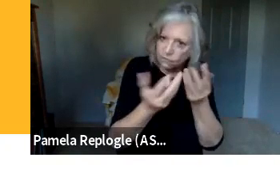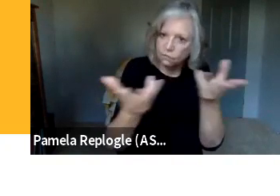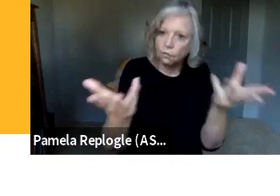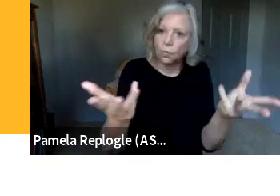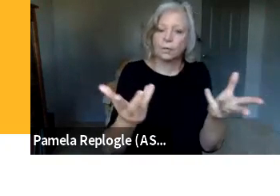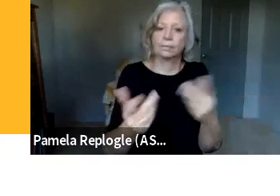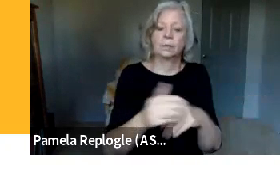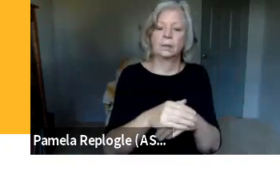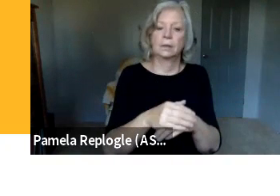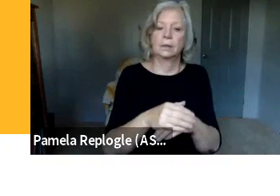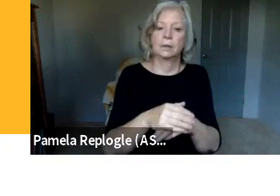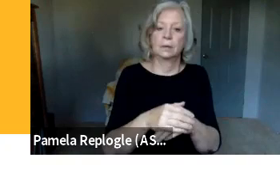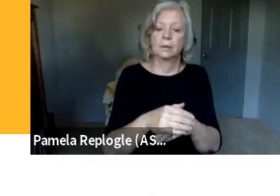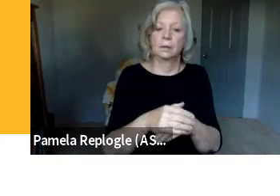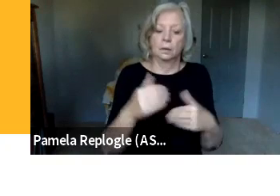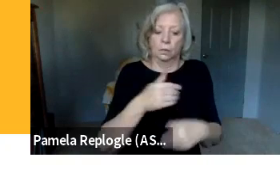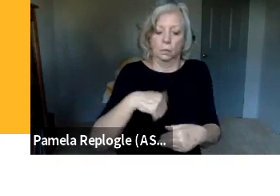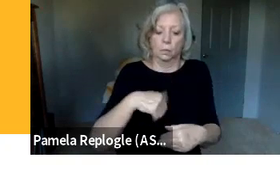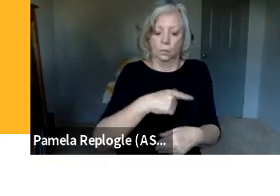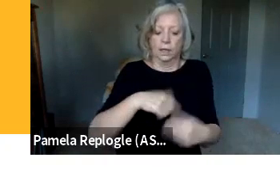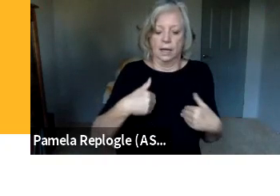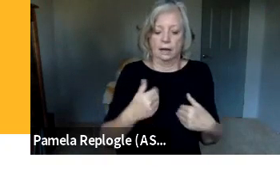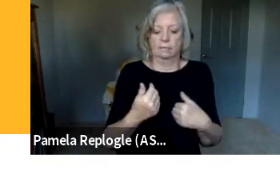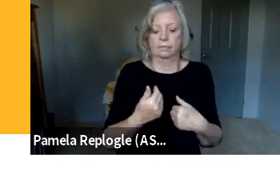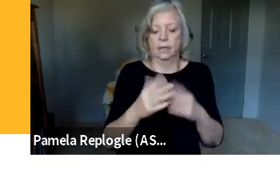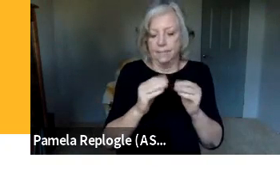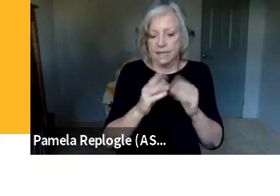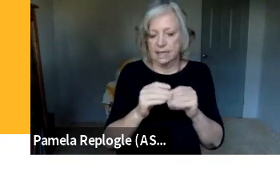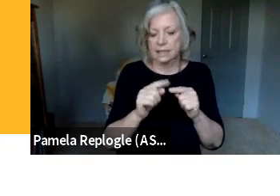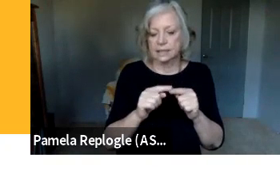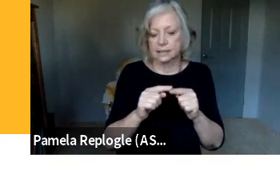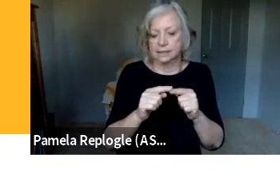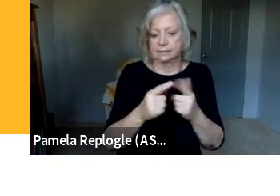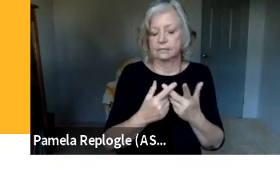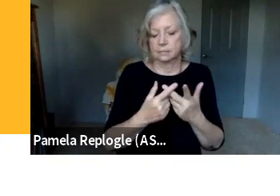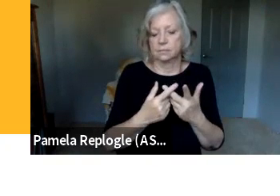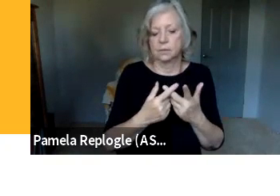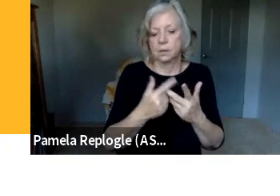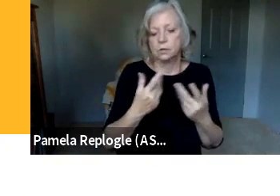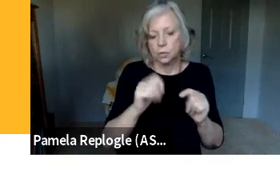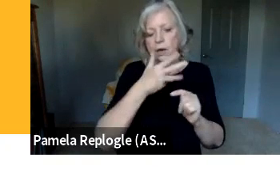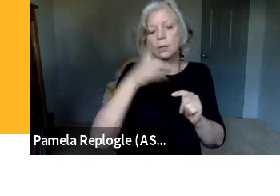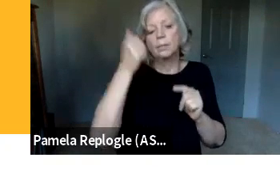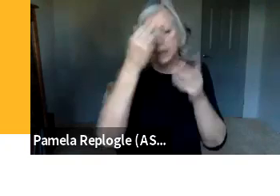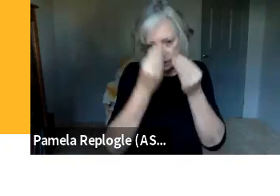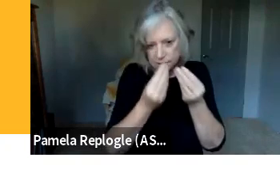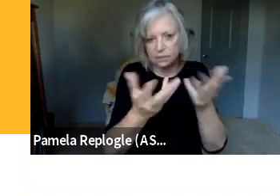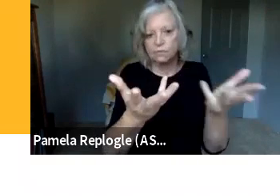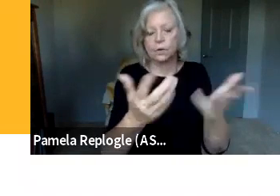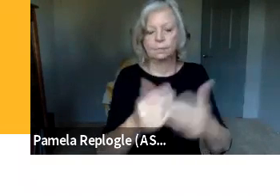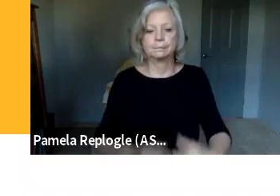And we have several meetings that we do and webinars. So we'll do our best to get the information out once we receive it. Thanks.